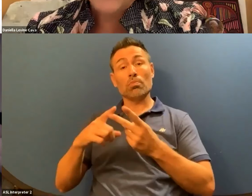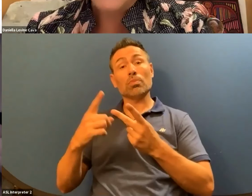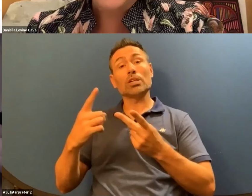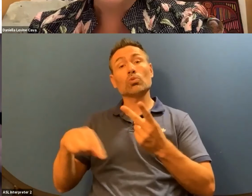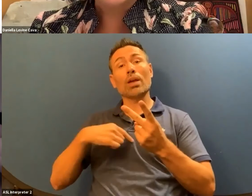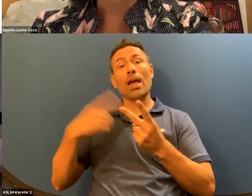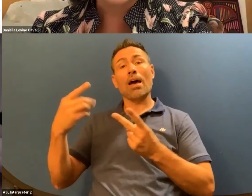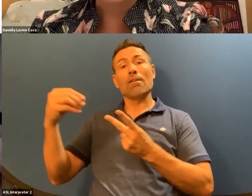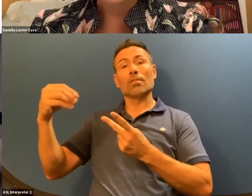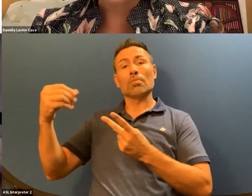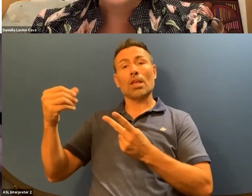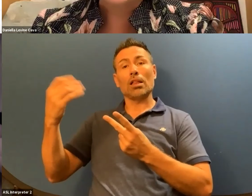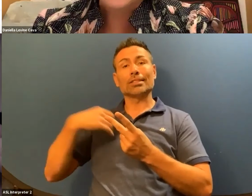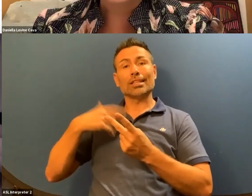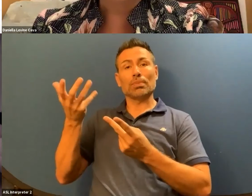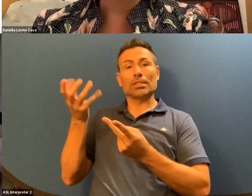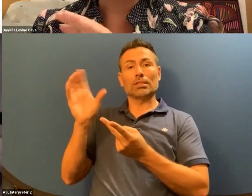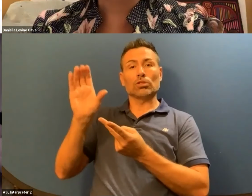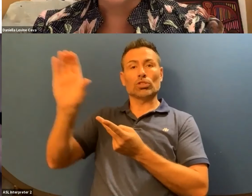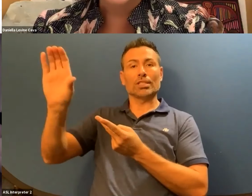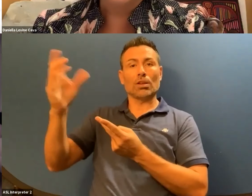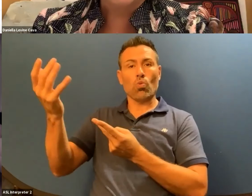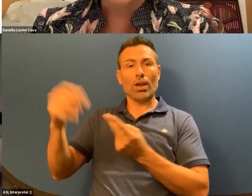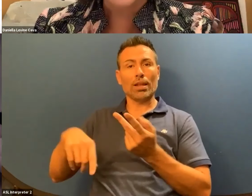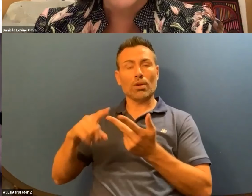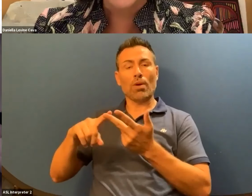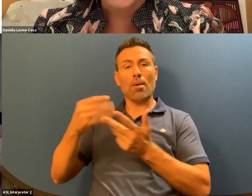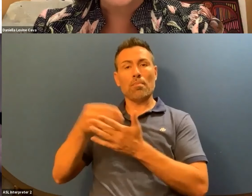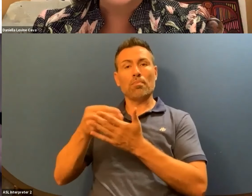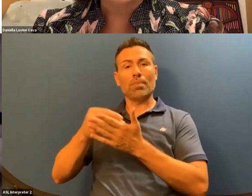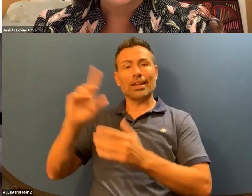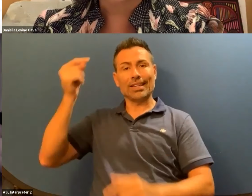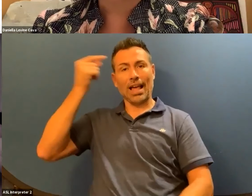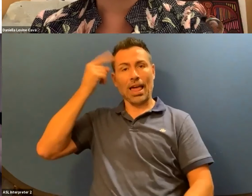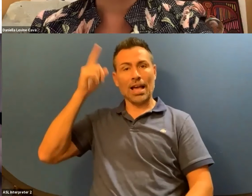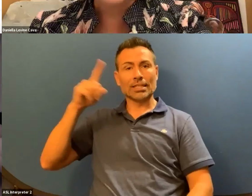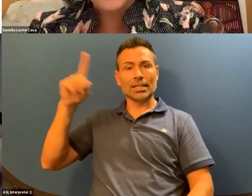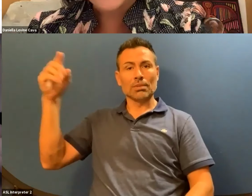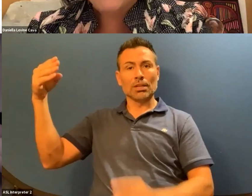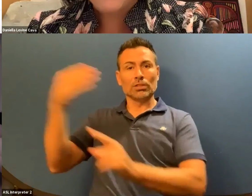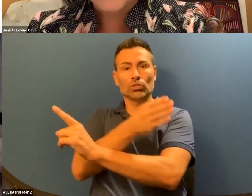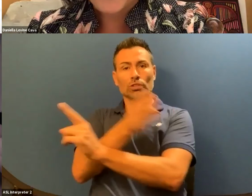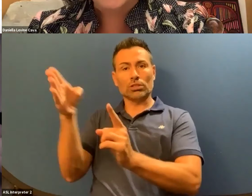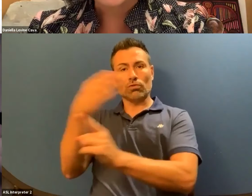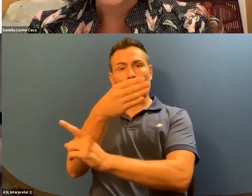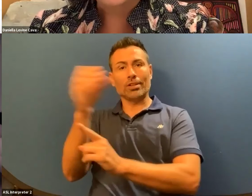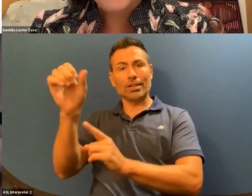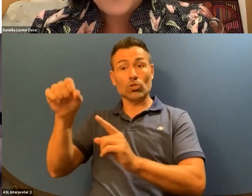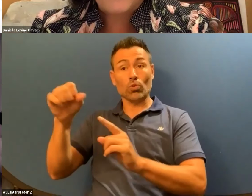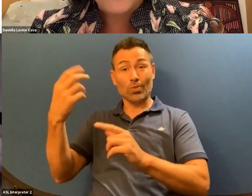forward rapidly. We have money in Tallahassee that's been diverted for all kinds of other purposes. Sadowski, we need to tap those dollars with the help of our